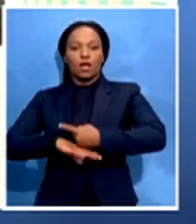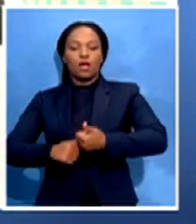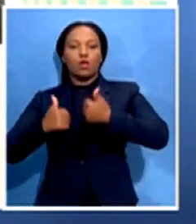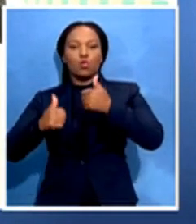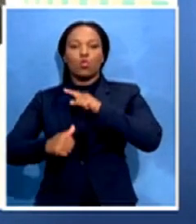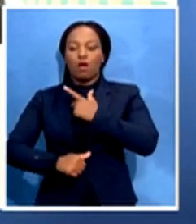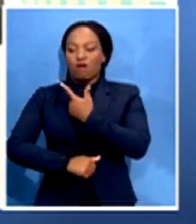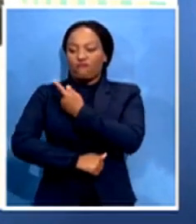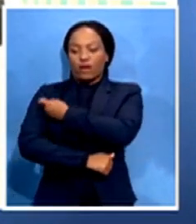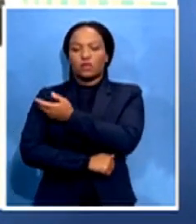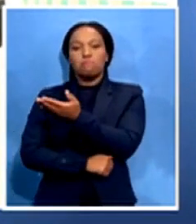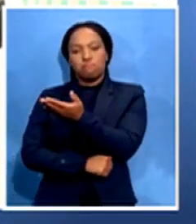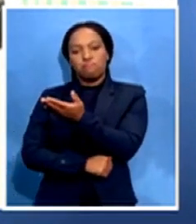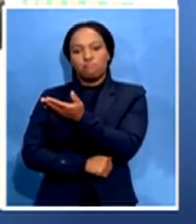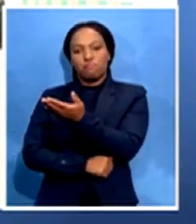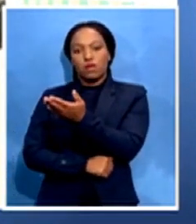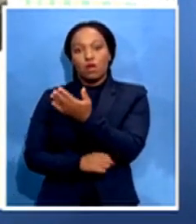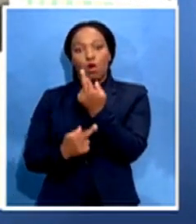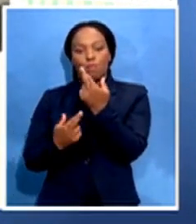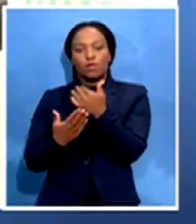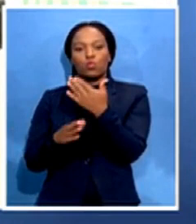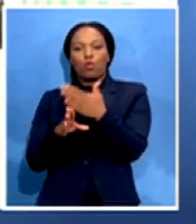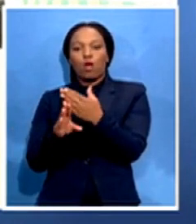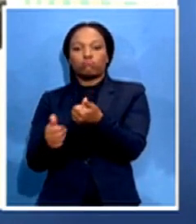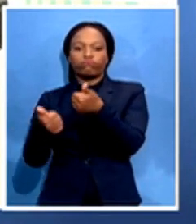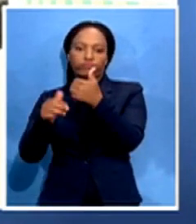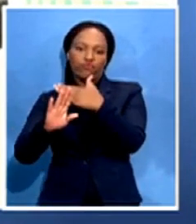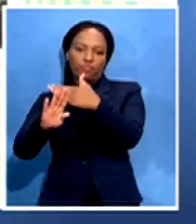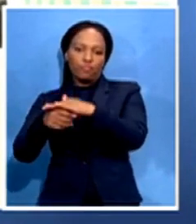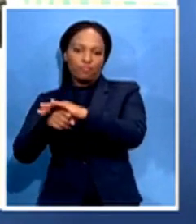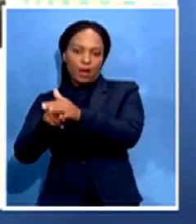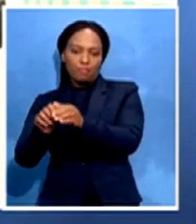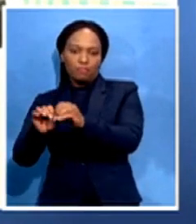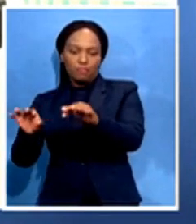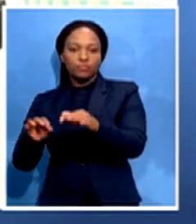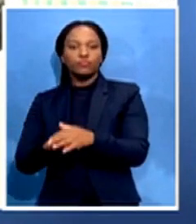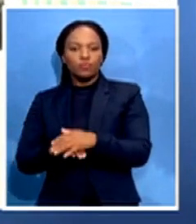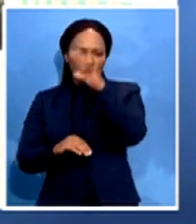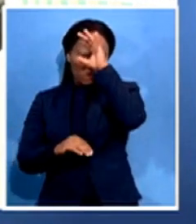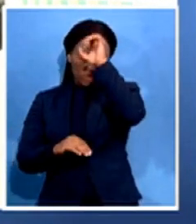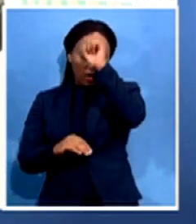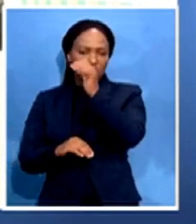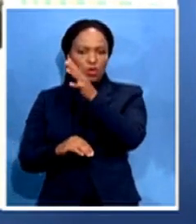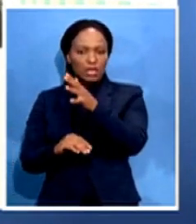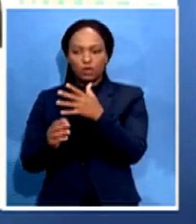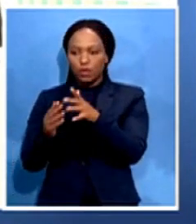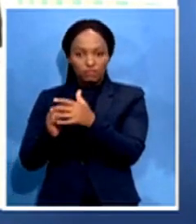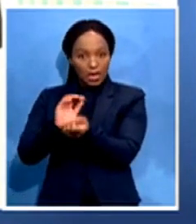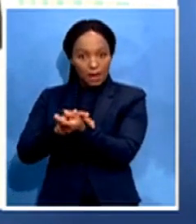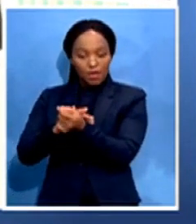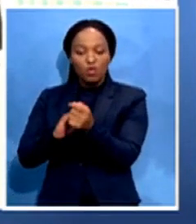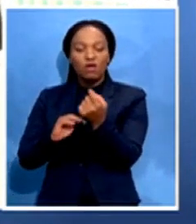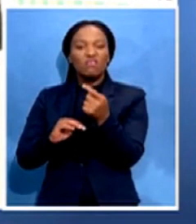work. Definitely our collective fate will be greatly influenced by what happens over the next couple of months with regards to achieving this herd